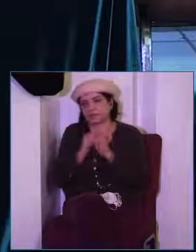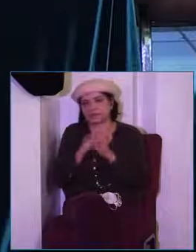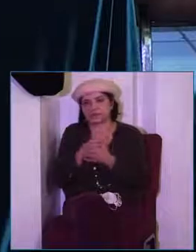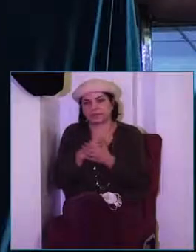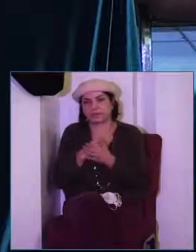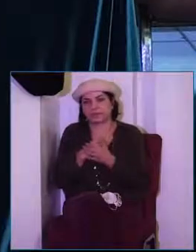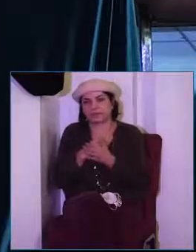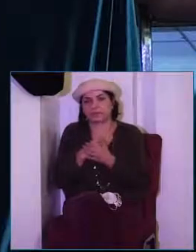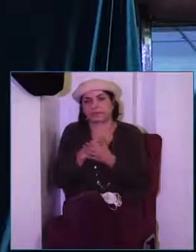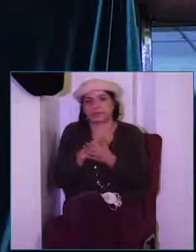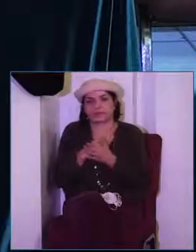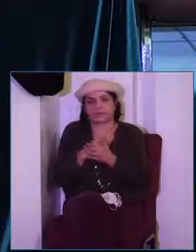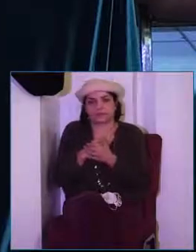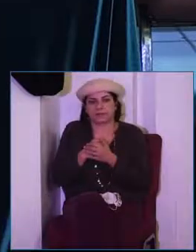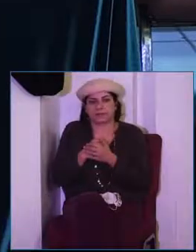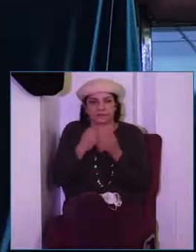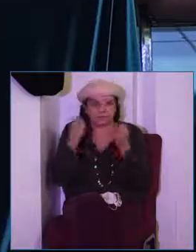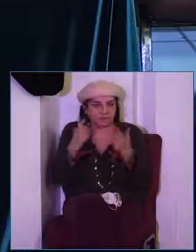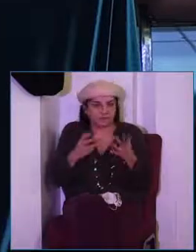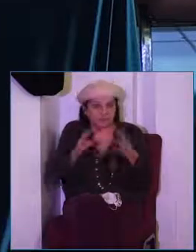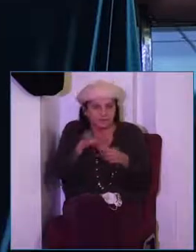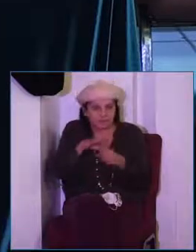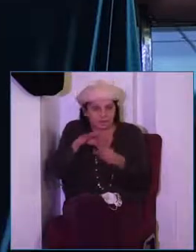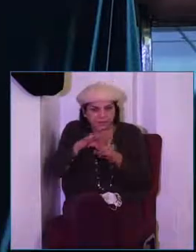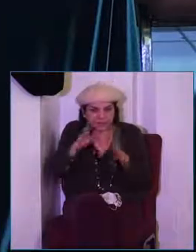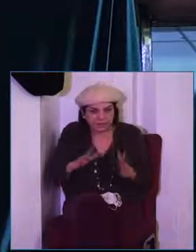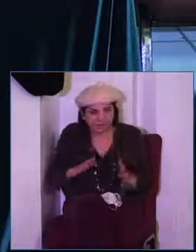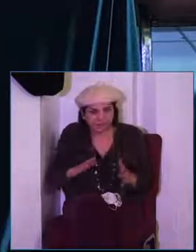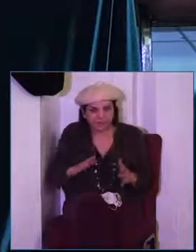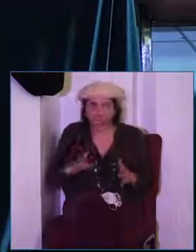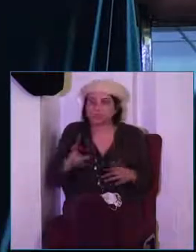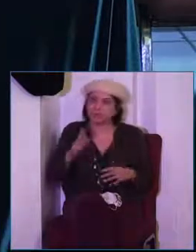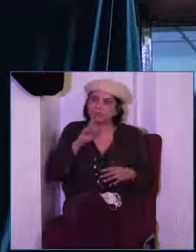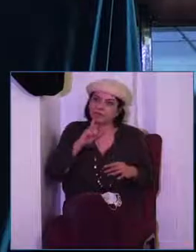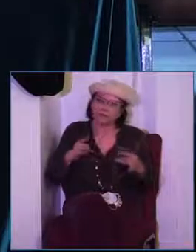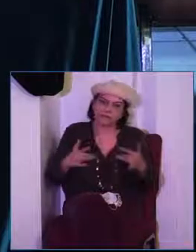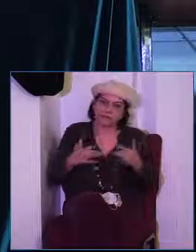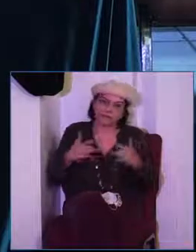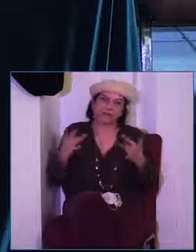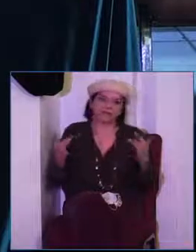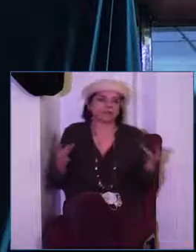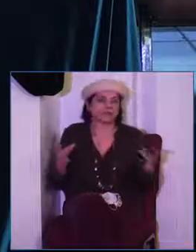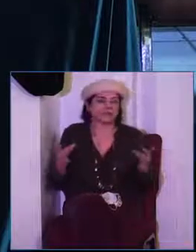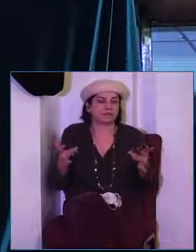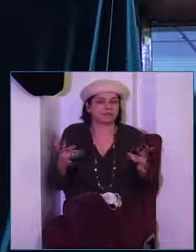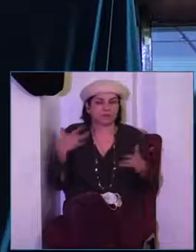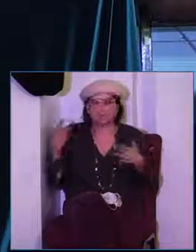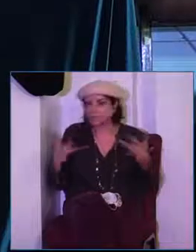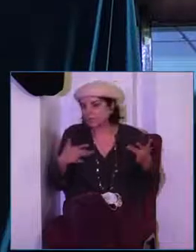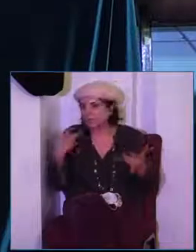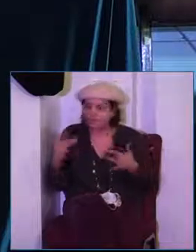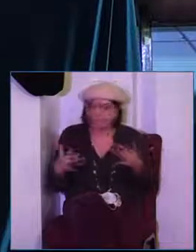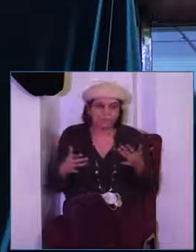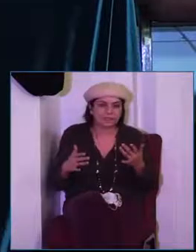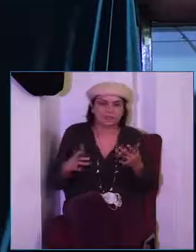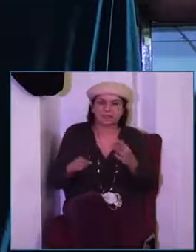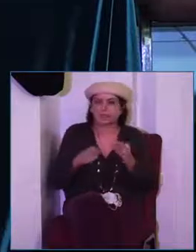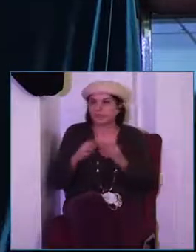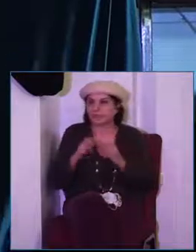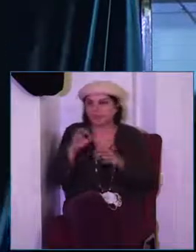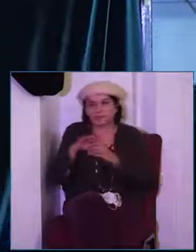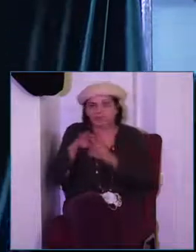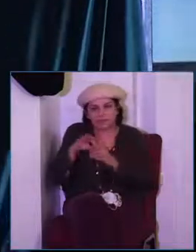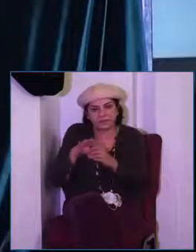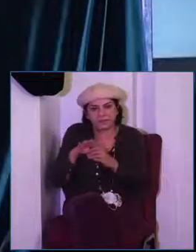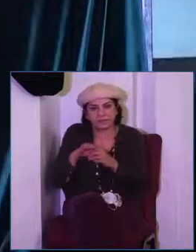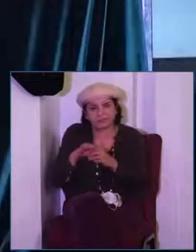There are many voters that are excited and jubilant about the election results, at least what we